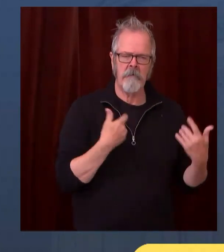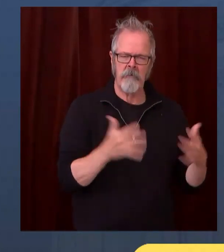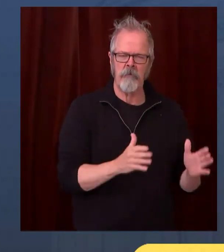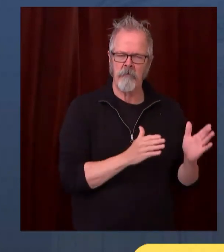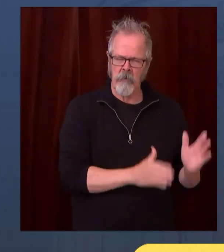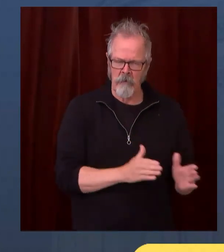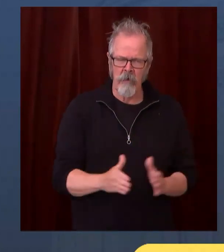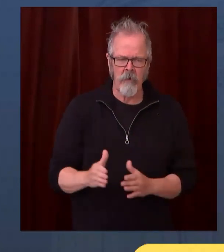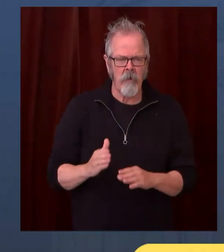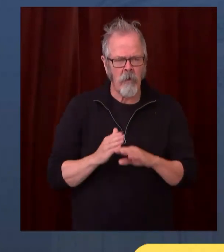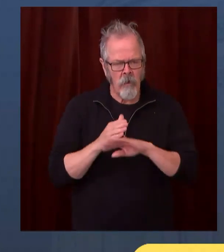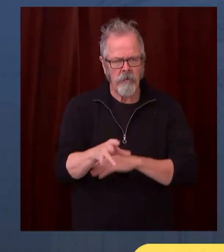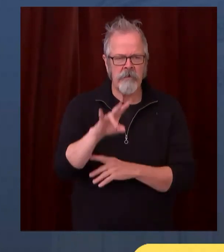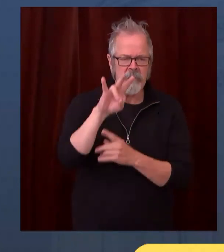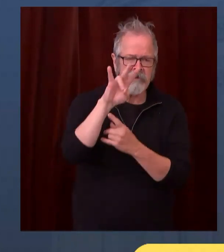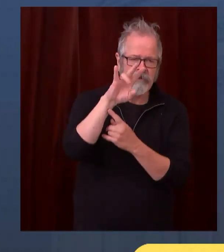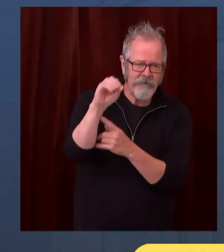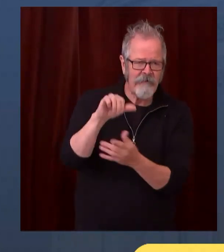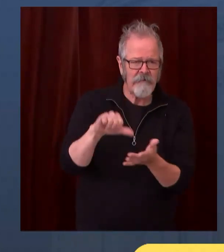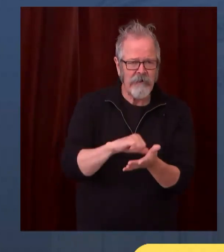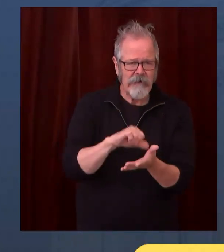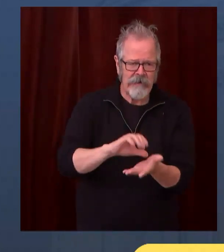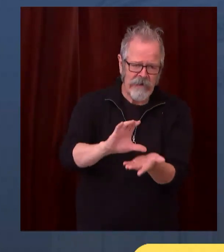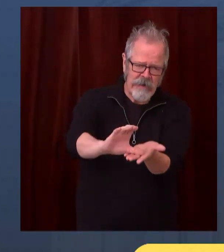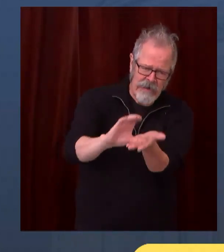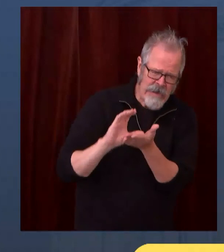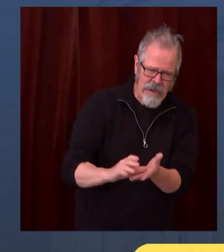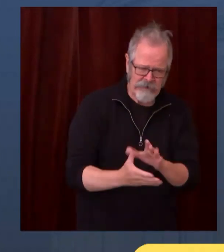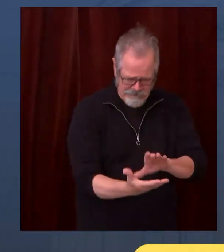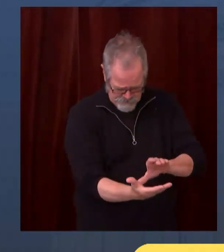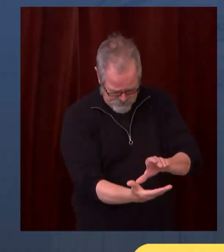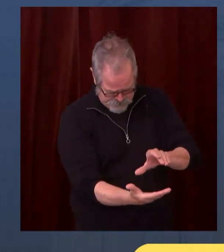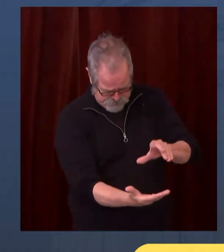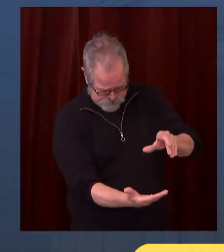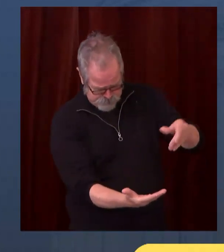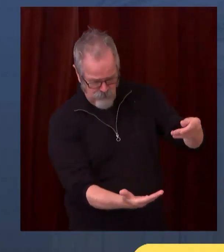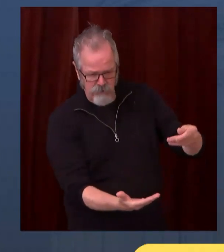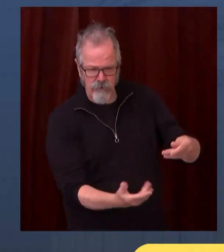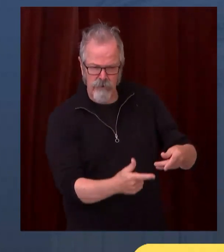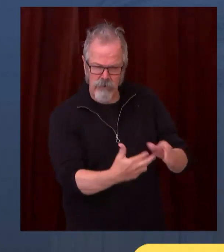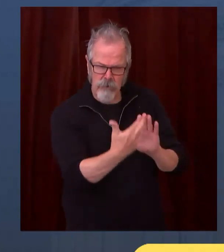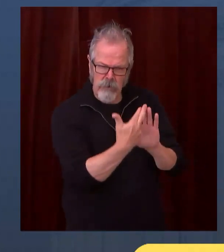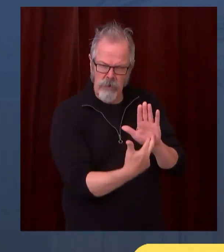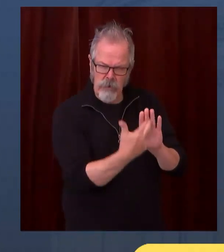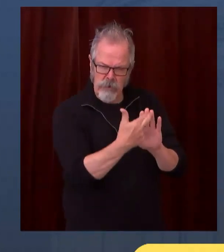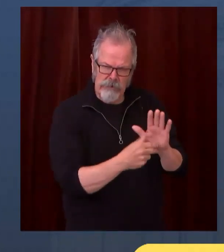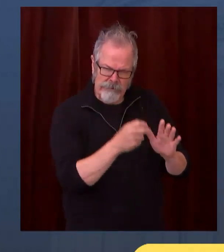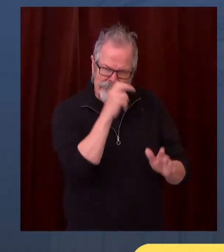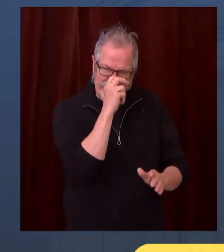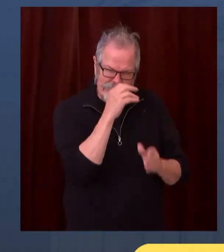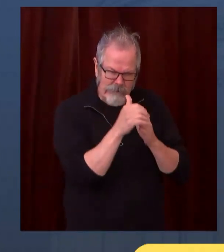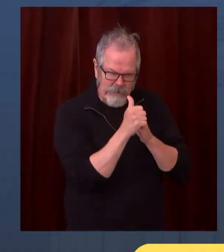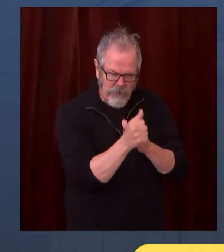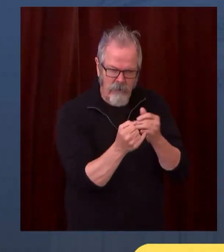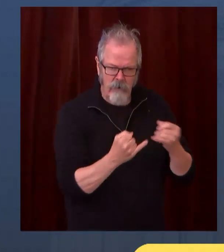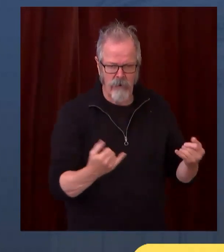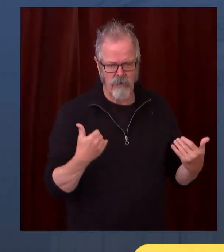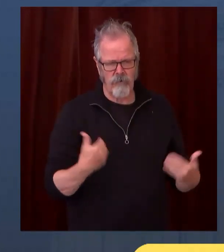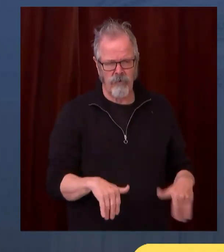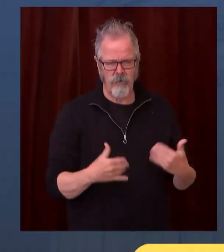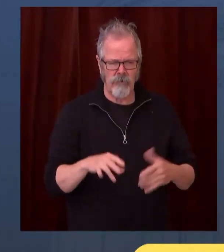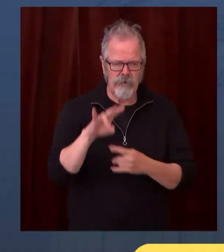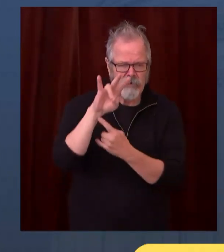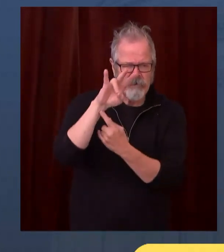and training facilities over the past several days. We've worked on protocols, and we will have